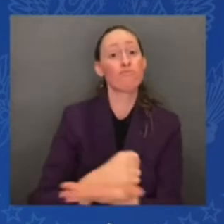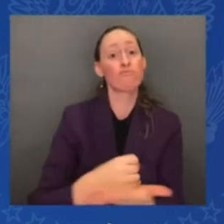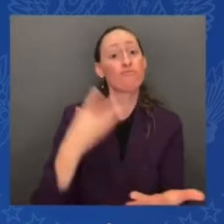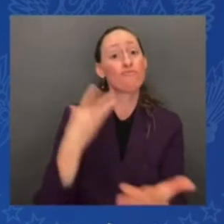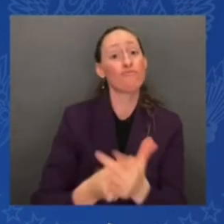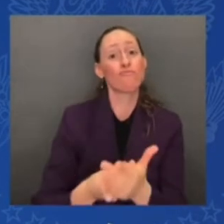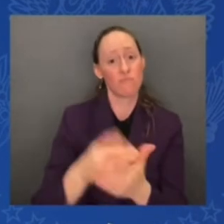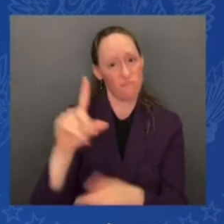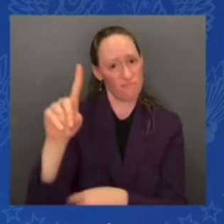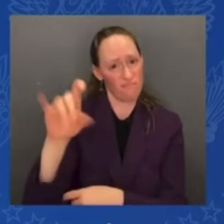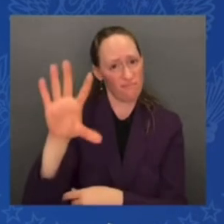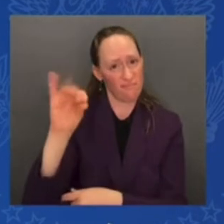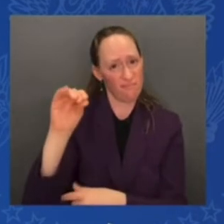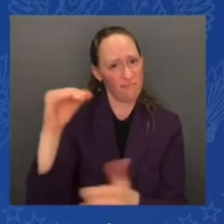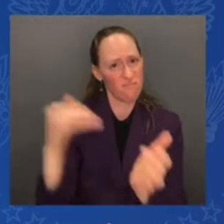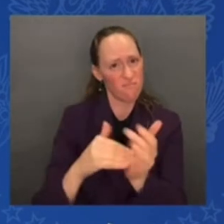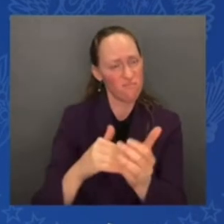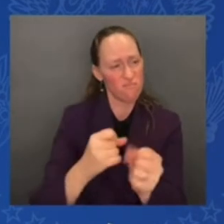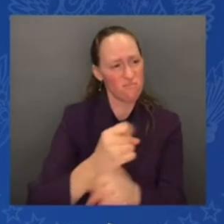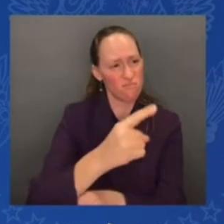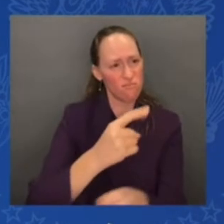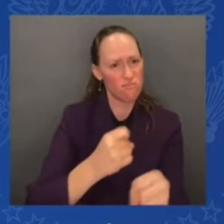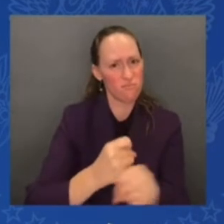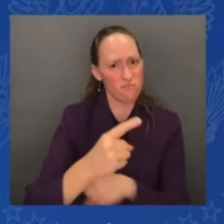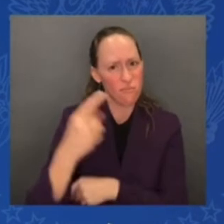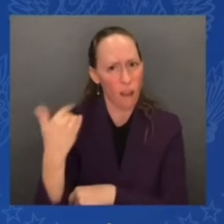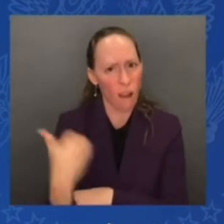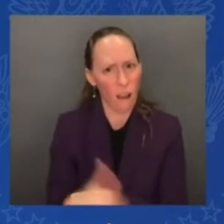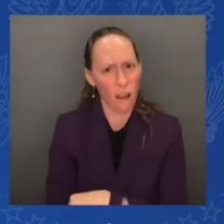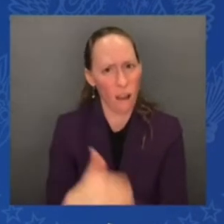Make over $100,000 is about time.